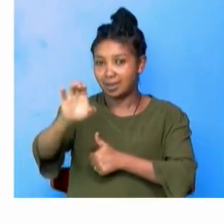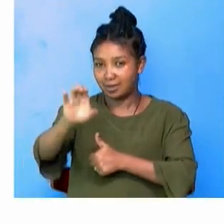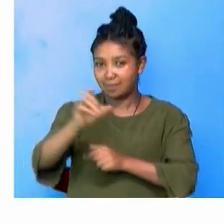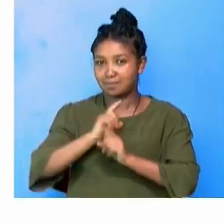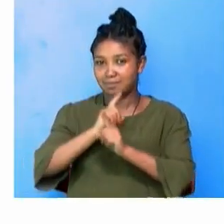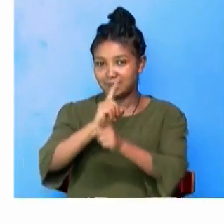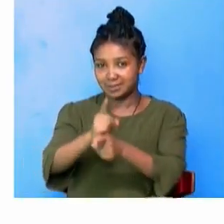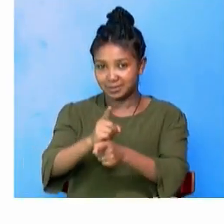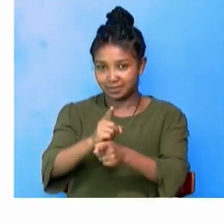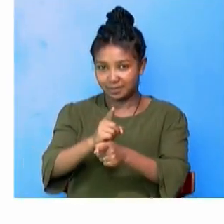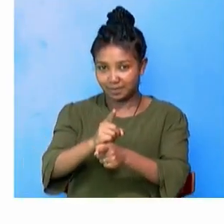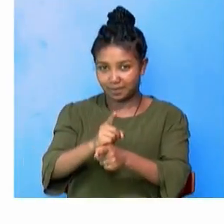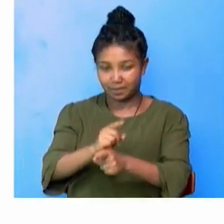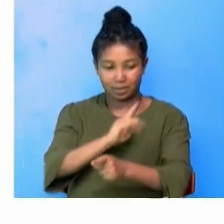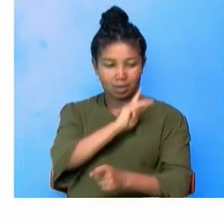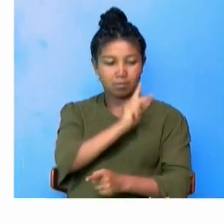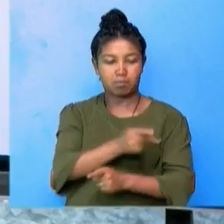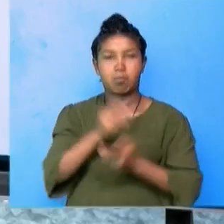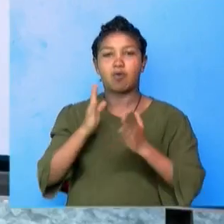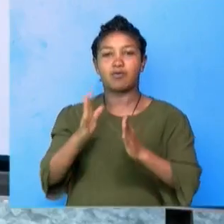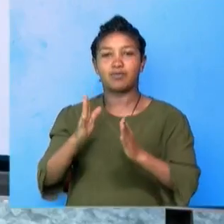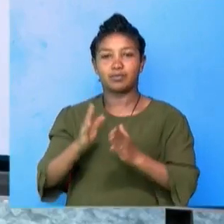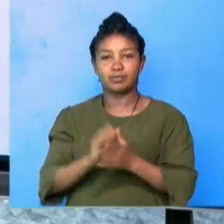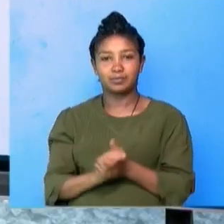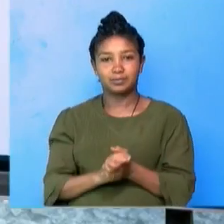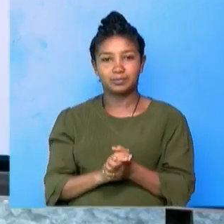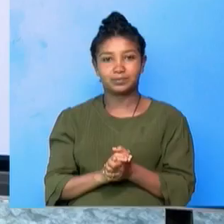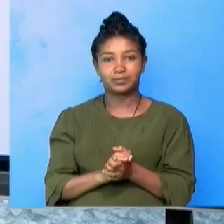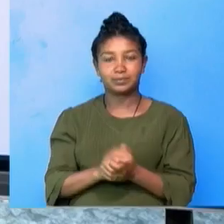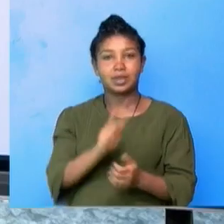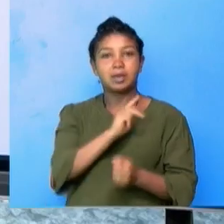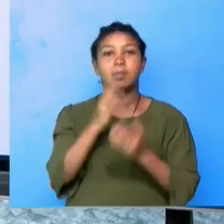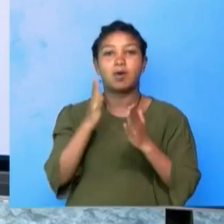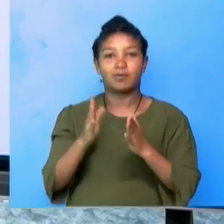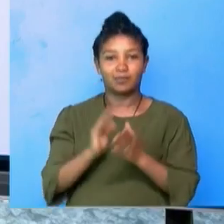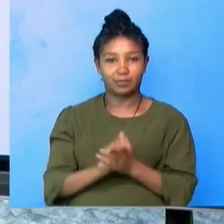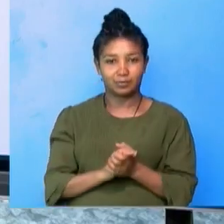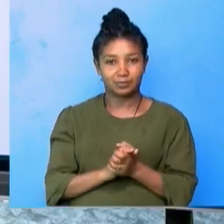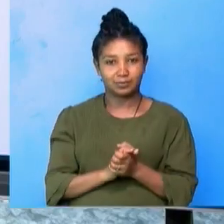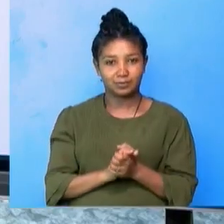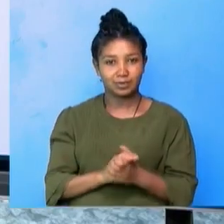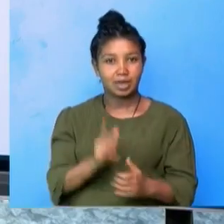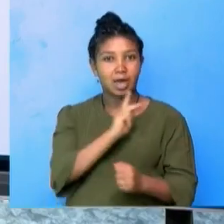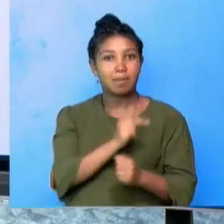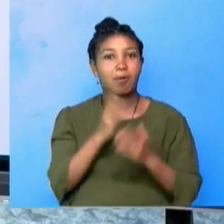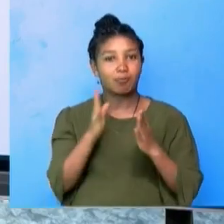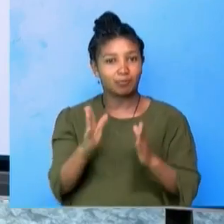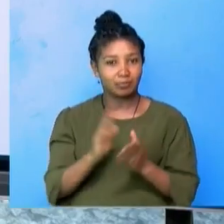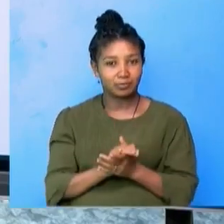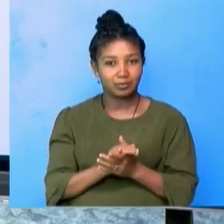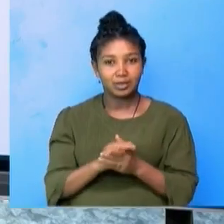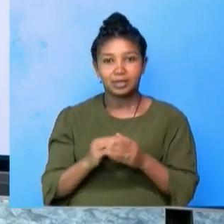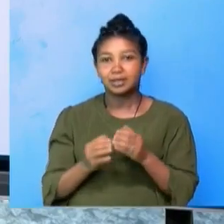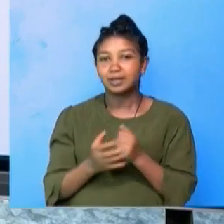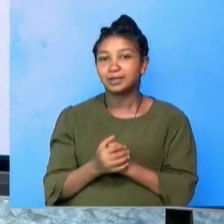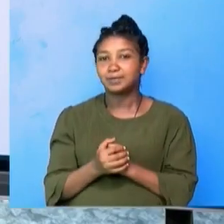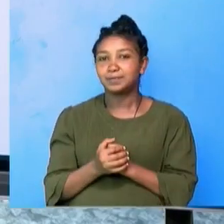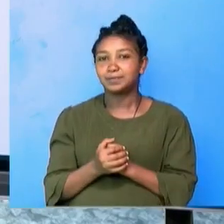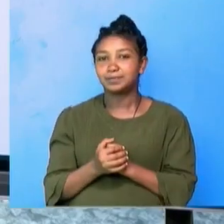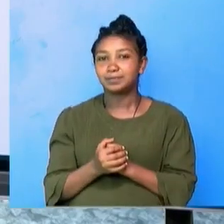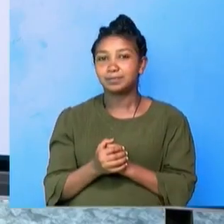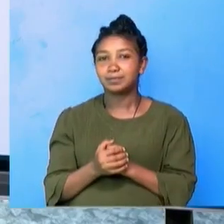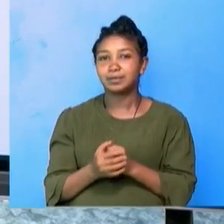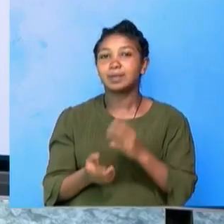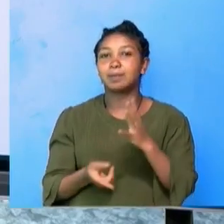answer is E. What's called? Powerful. Powerful. Here is